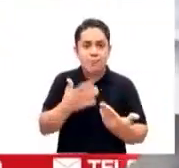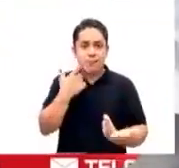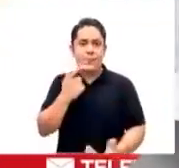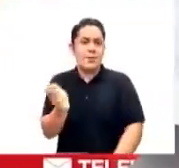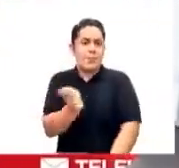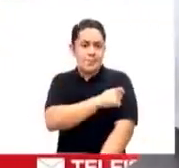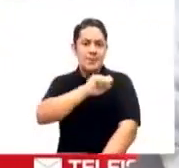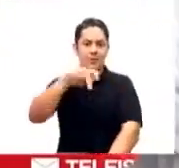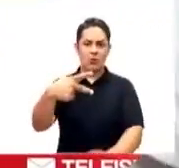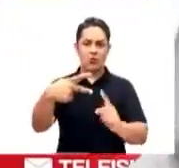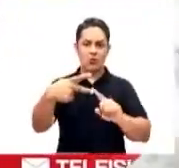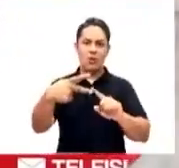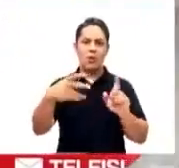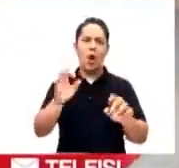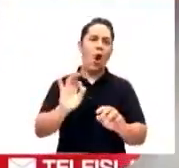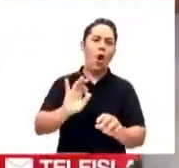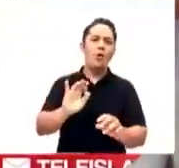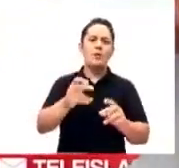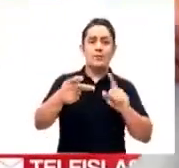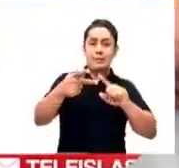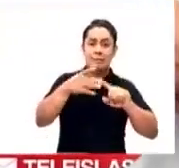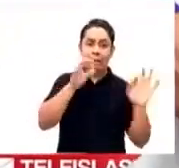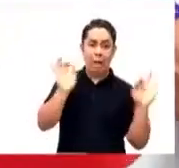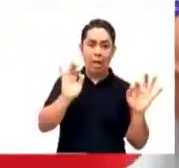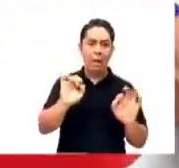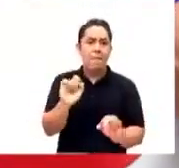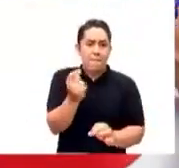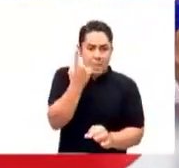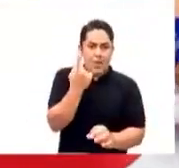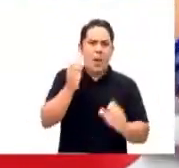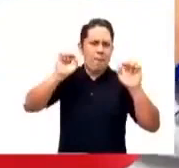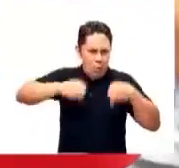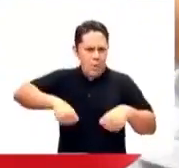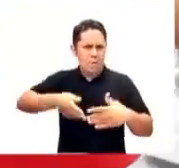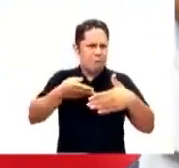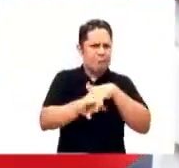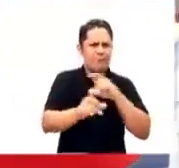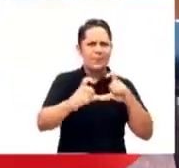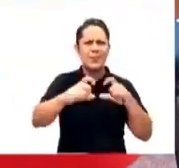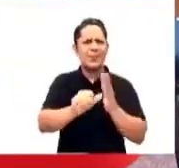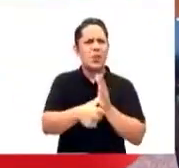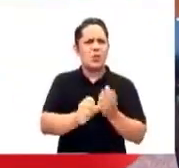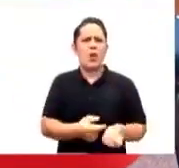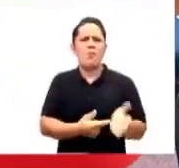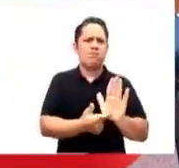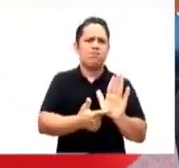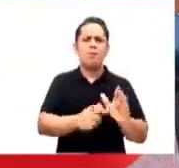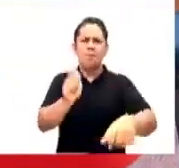card if they have already received the first dose of Sinovac in order to obtain the full dose. If you have not